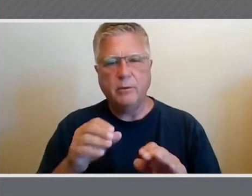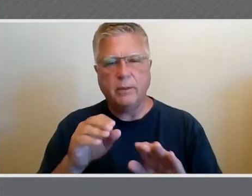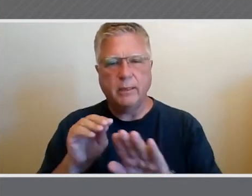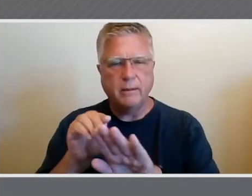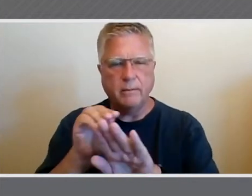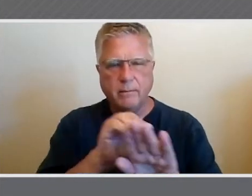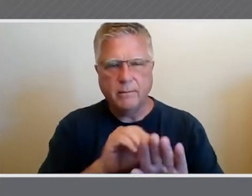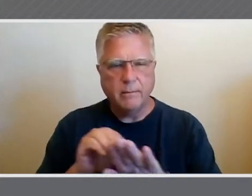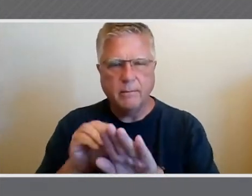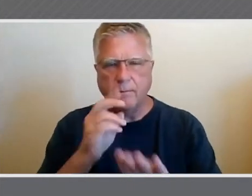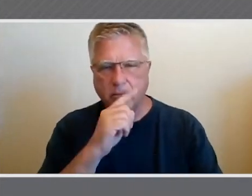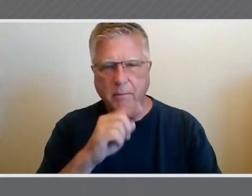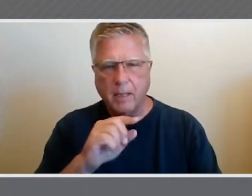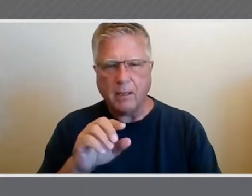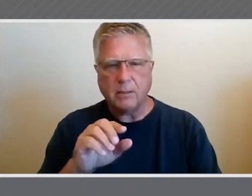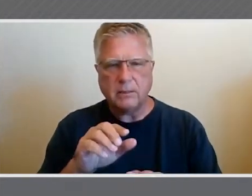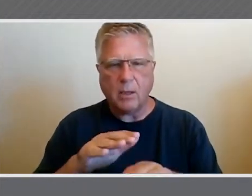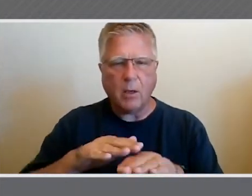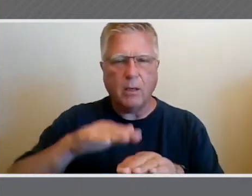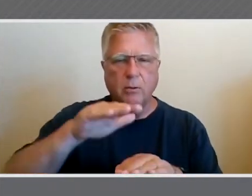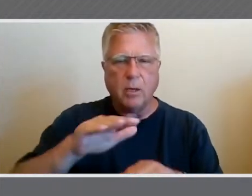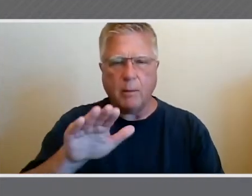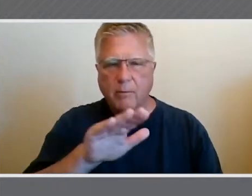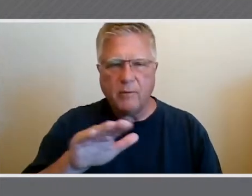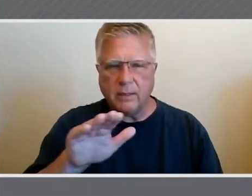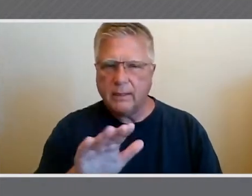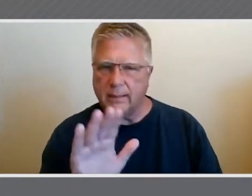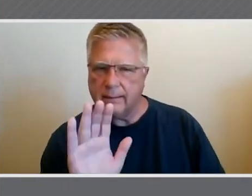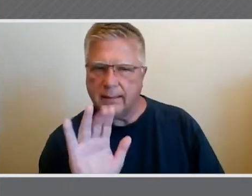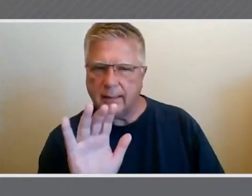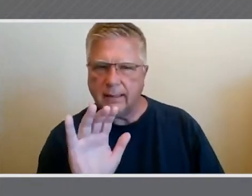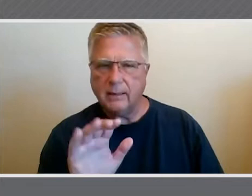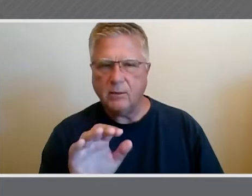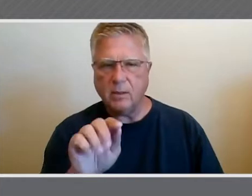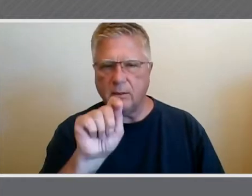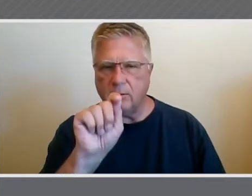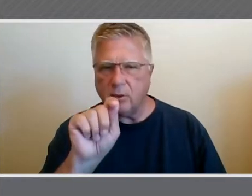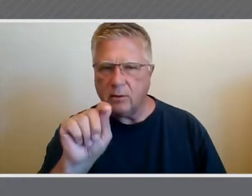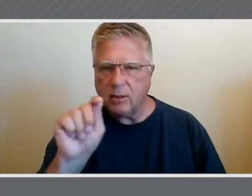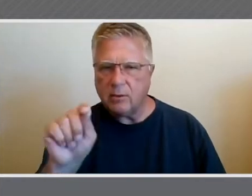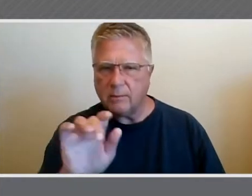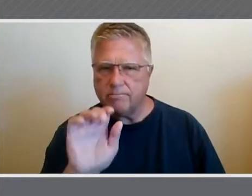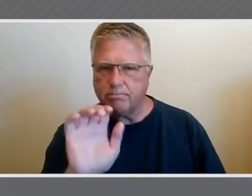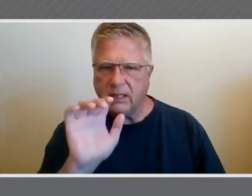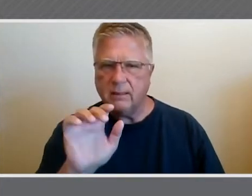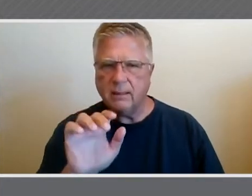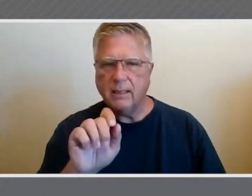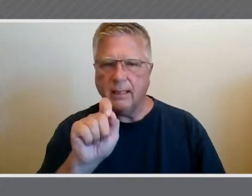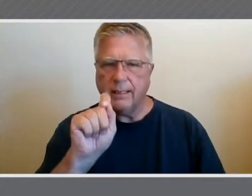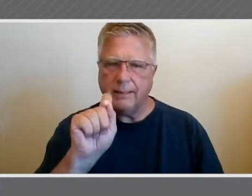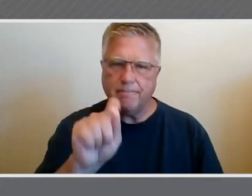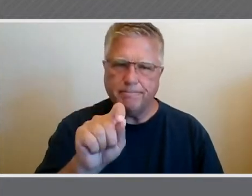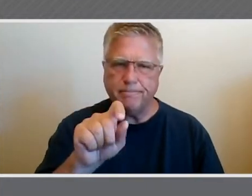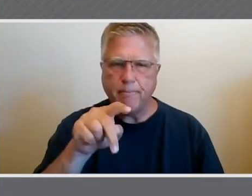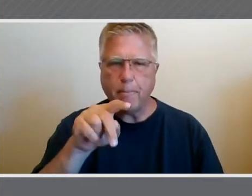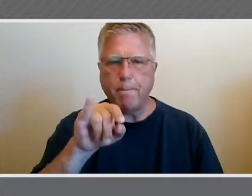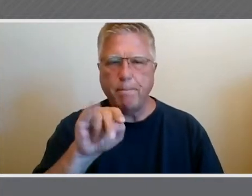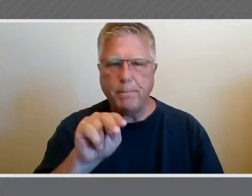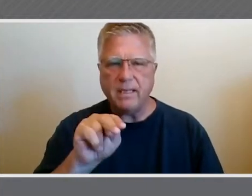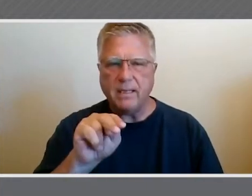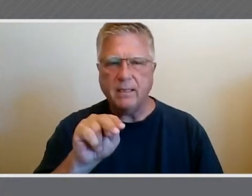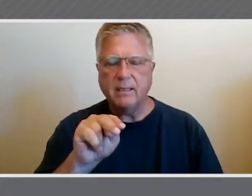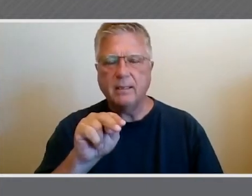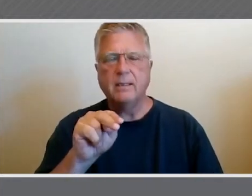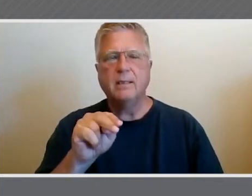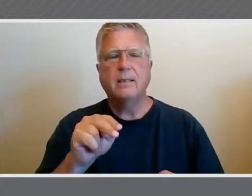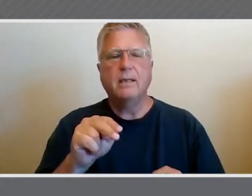names, click on the three dots near their names and pin them as they start signing. If for some reason they're not visible to you at